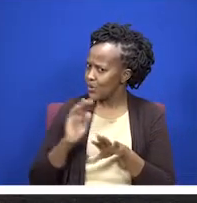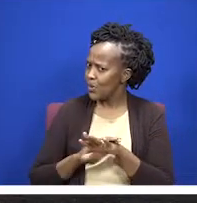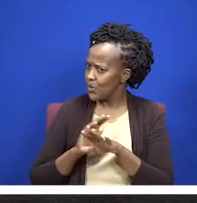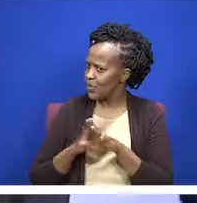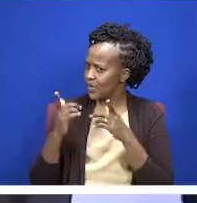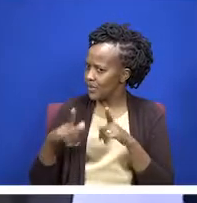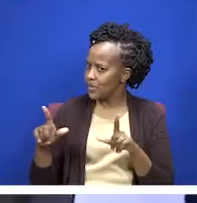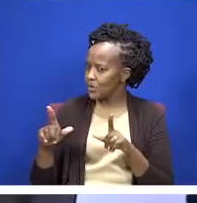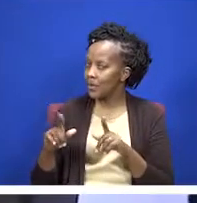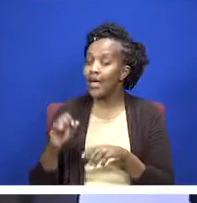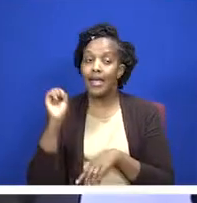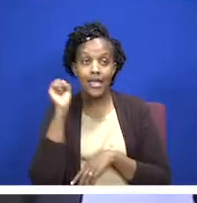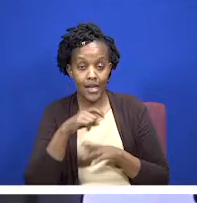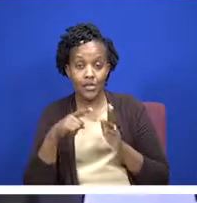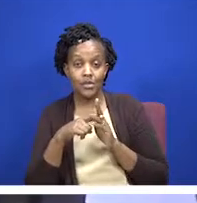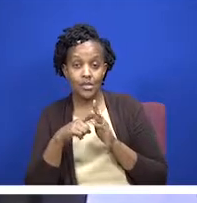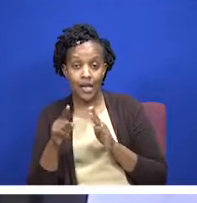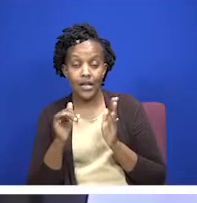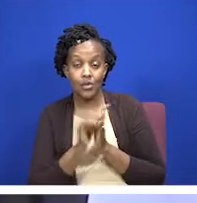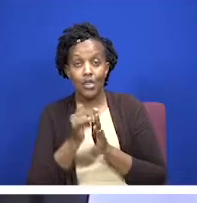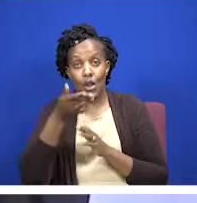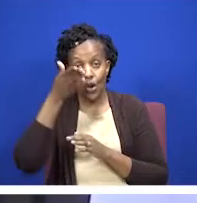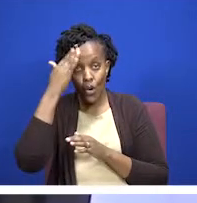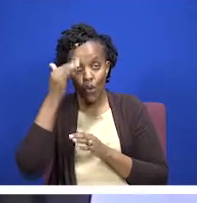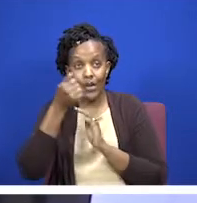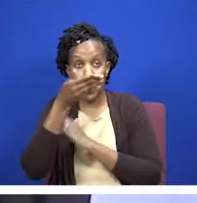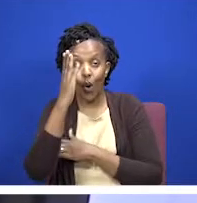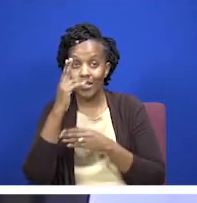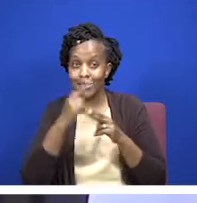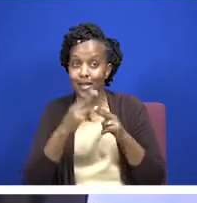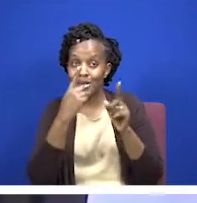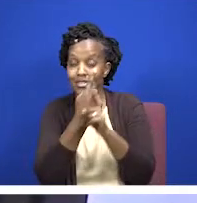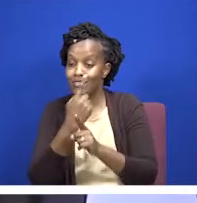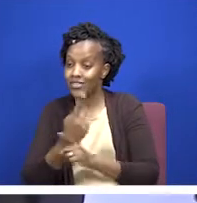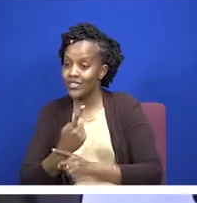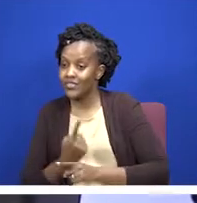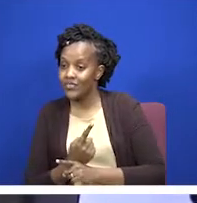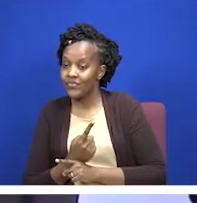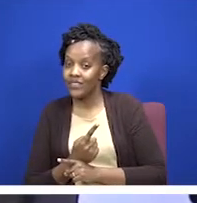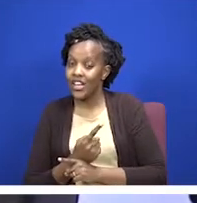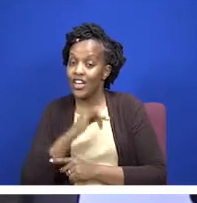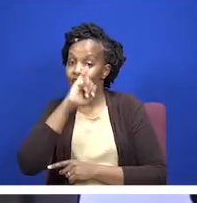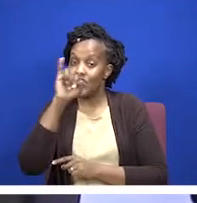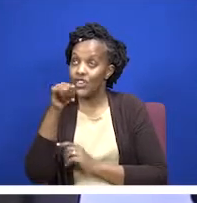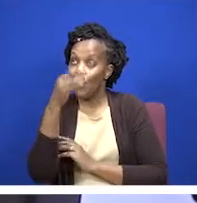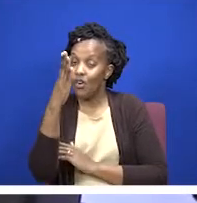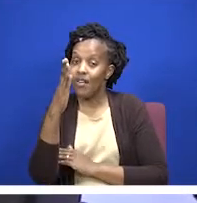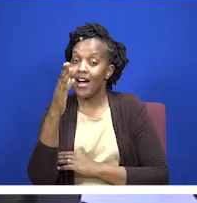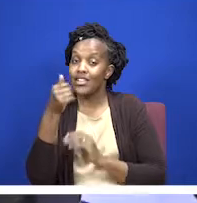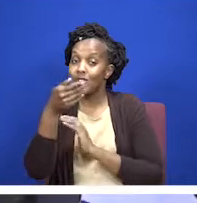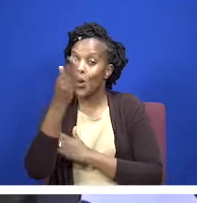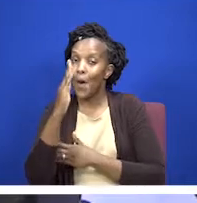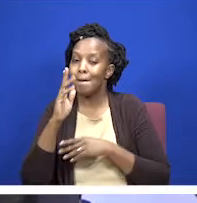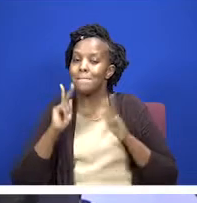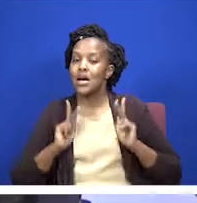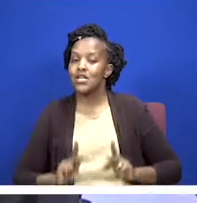started in the new series of Knowing God's Names, where we learned that Yahweh or Jehovah is God's personal name through which he reveals himself